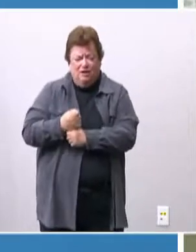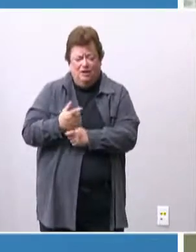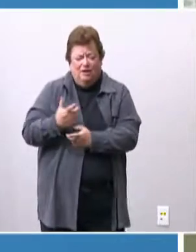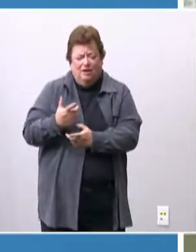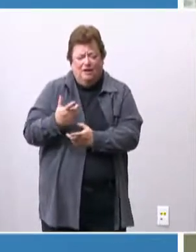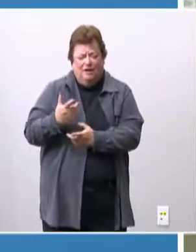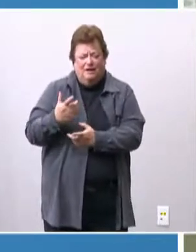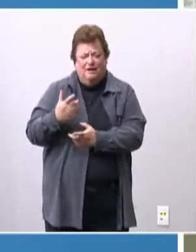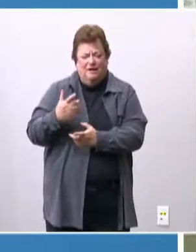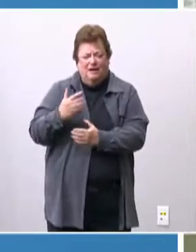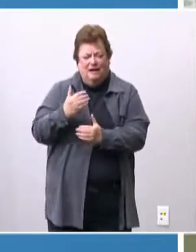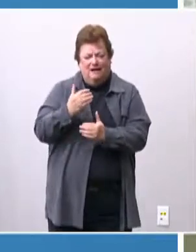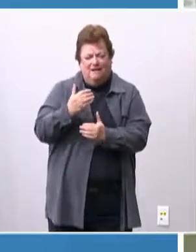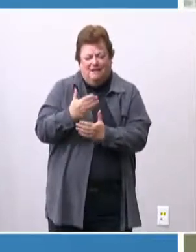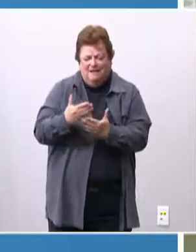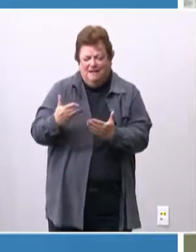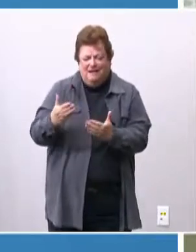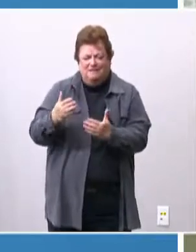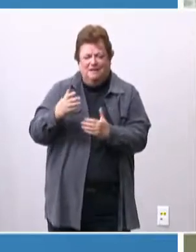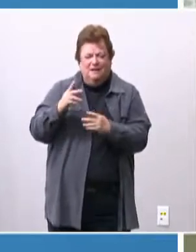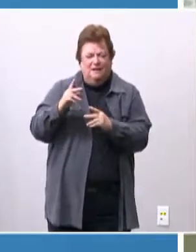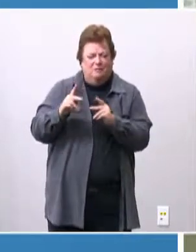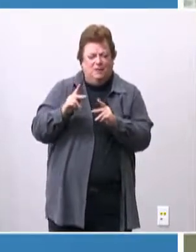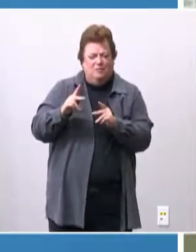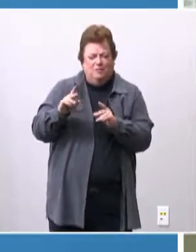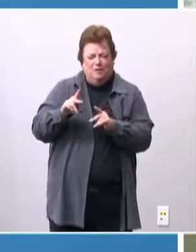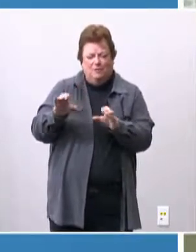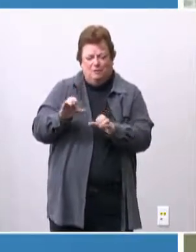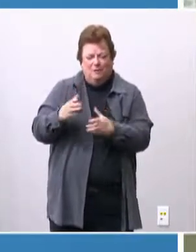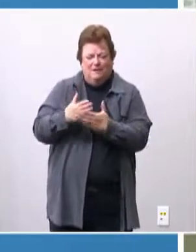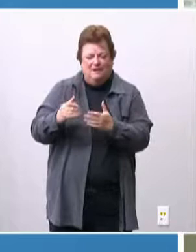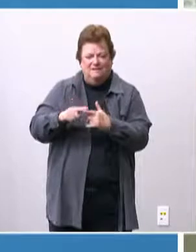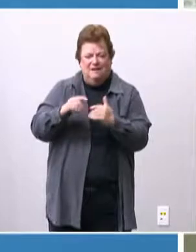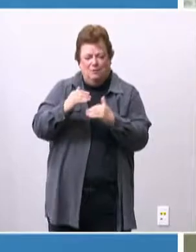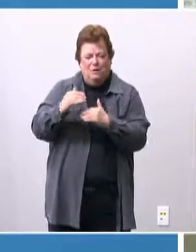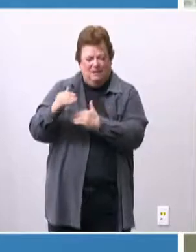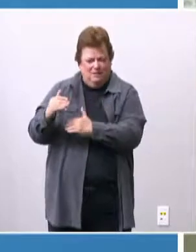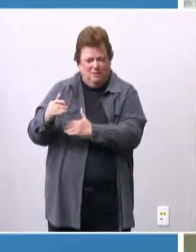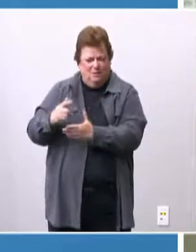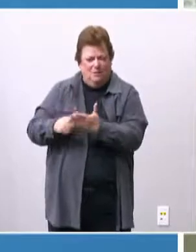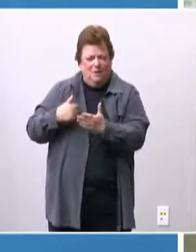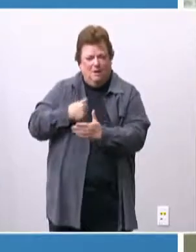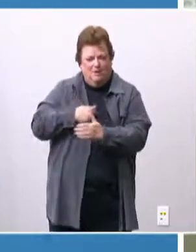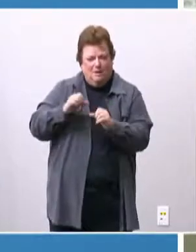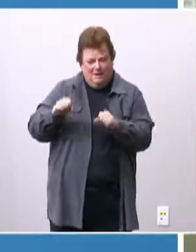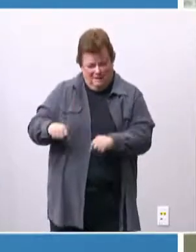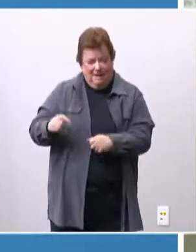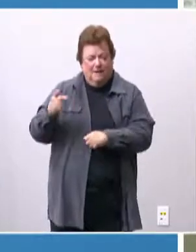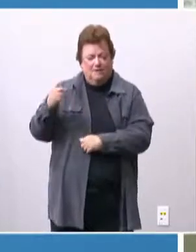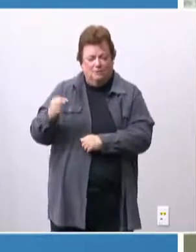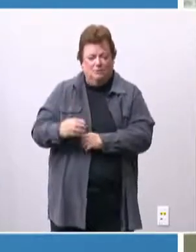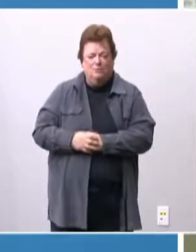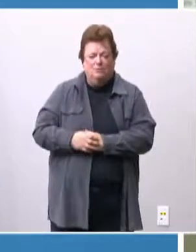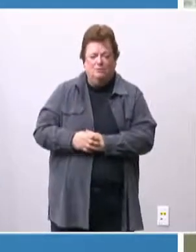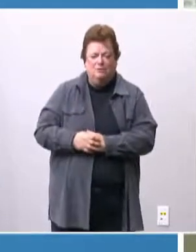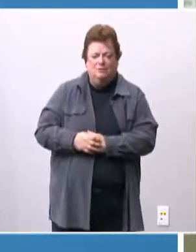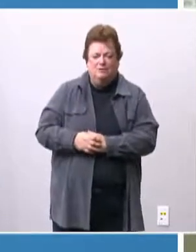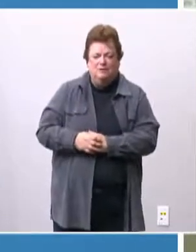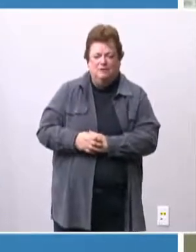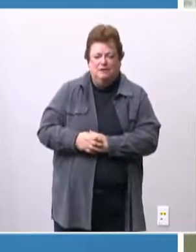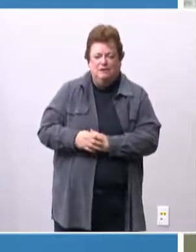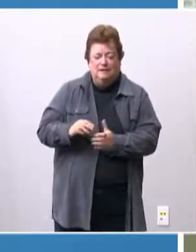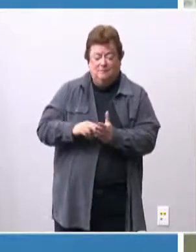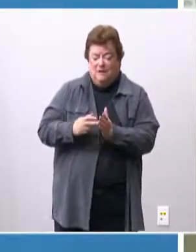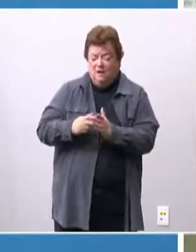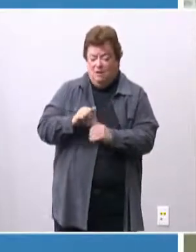that we see that strain the hospital system that aren't happening now. And so it's not that, these are all